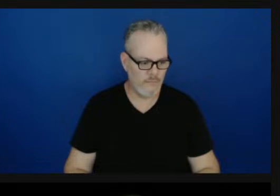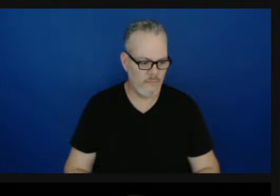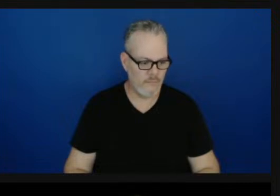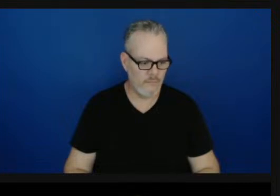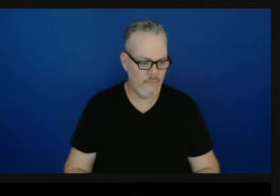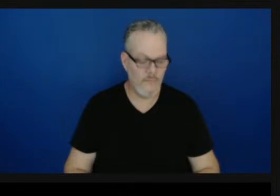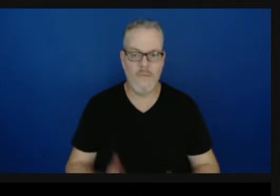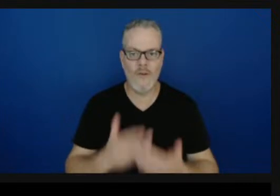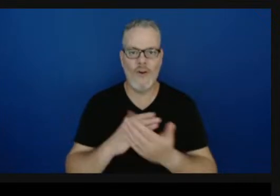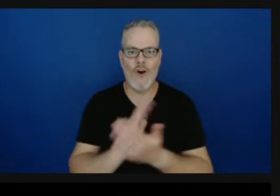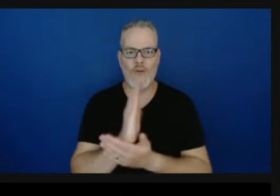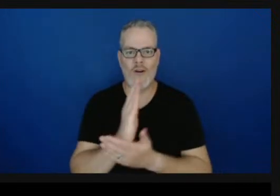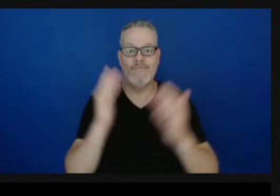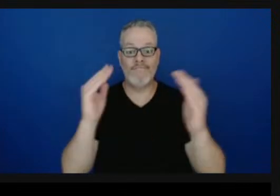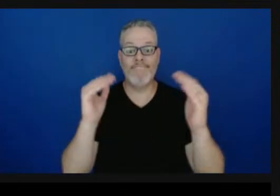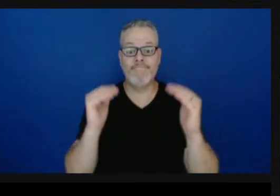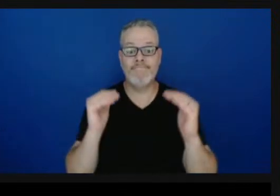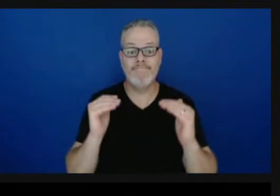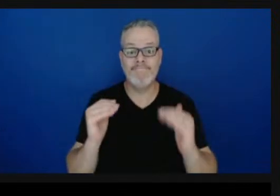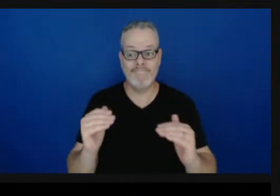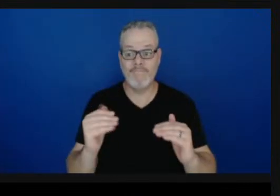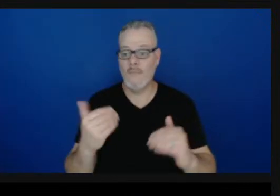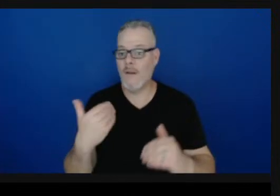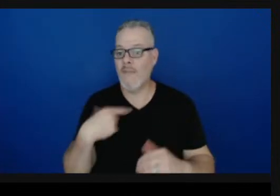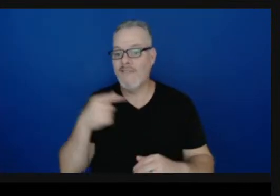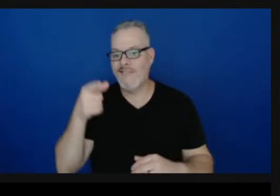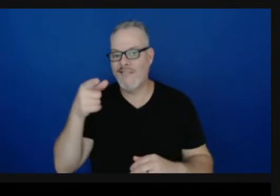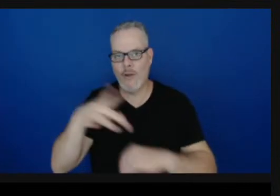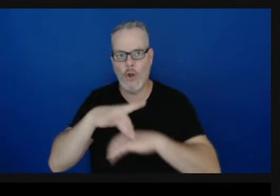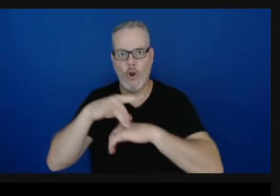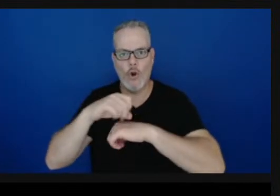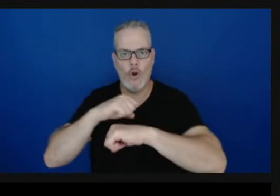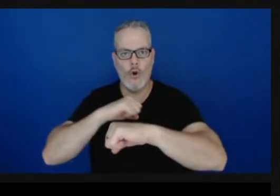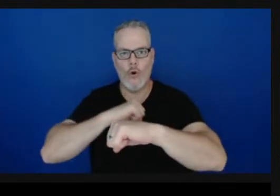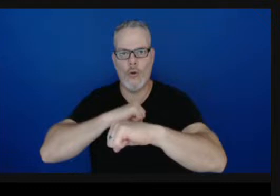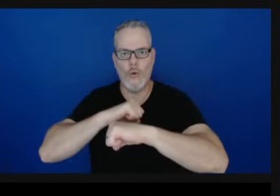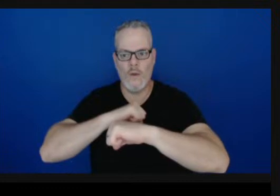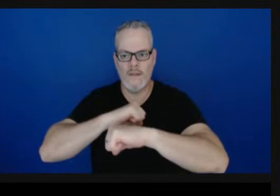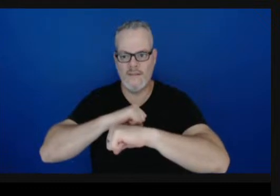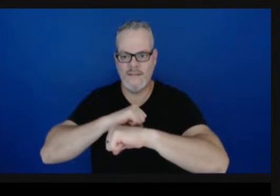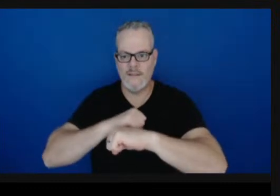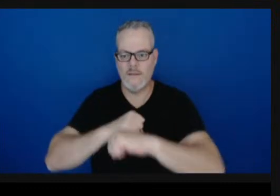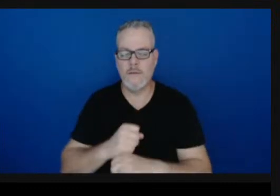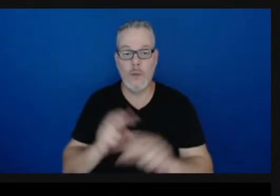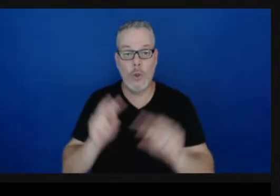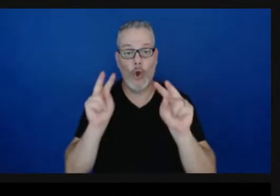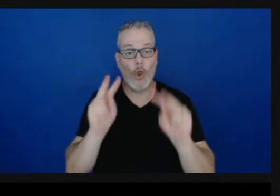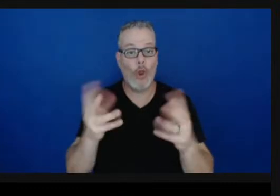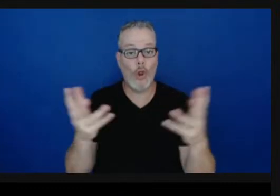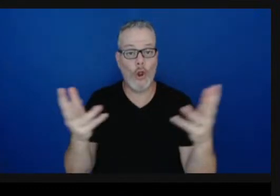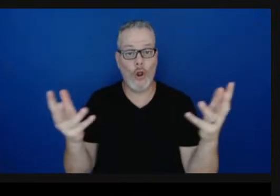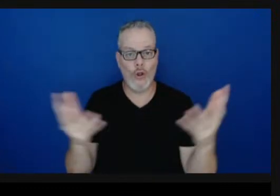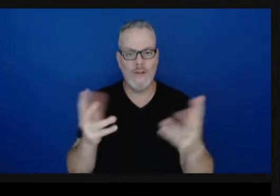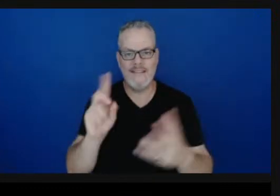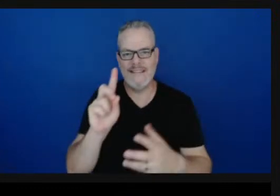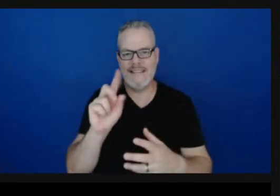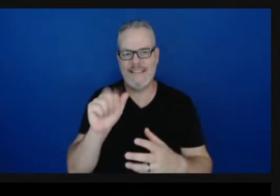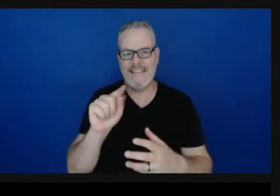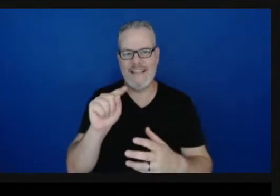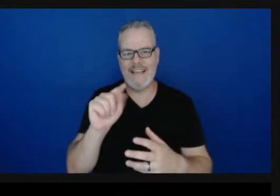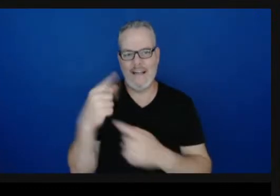I'm missing that I'll come back to the earthquakes. Let's look at our earthquake data for the last 2 days